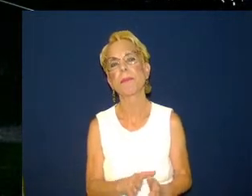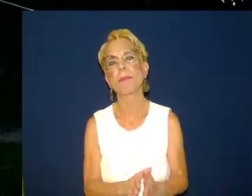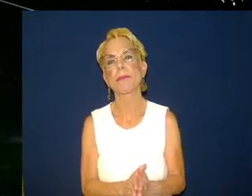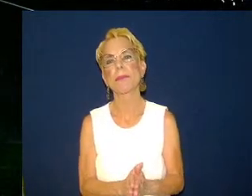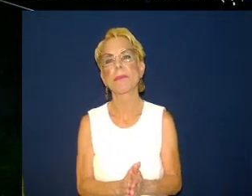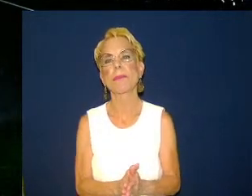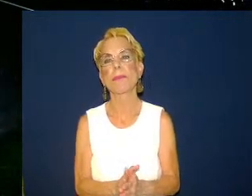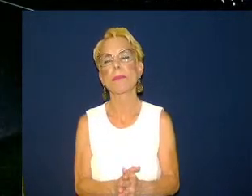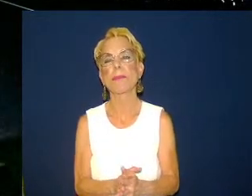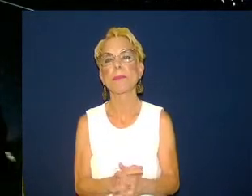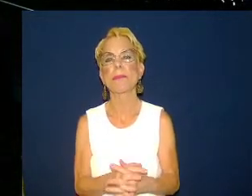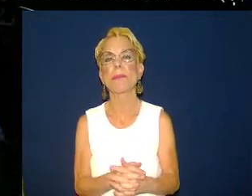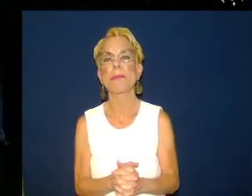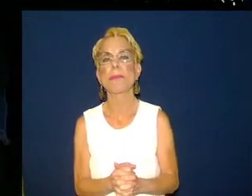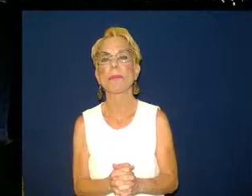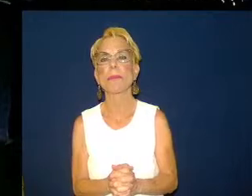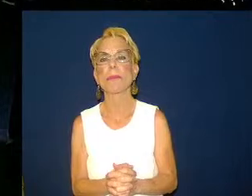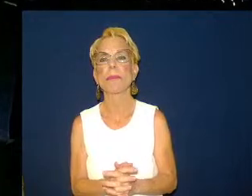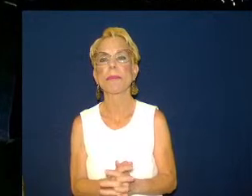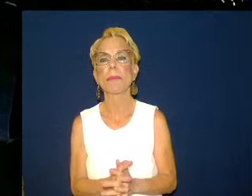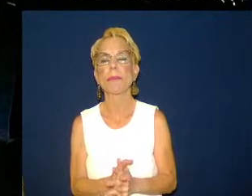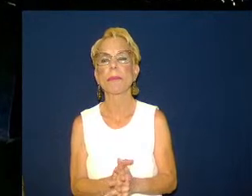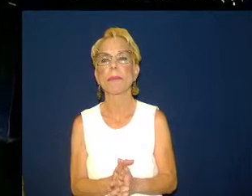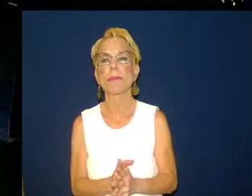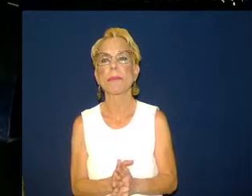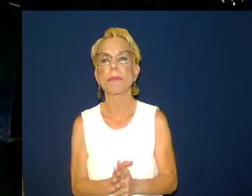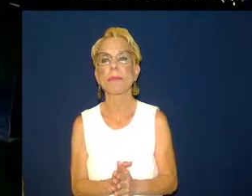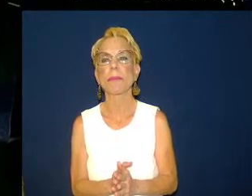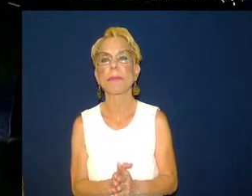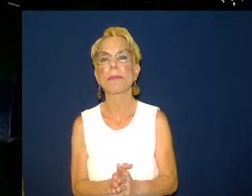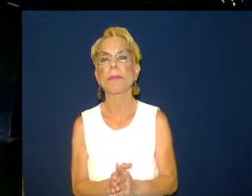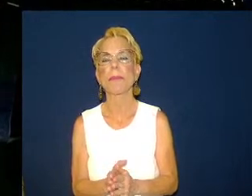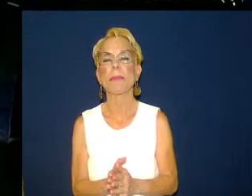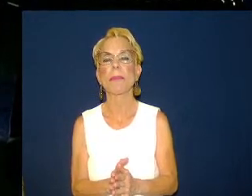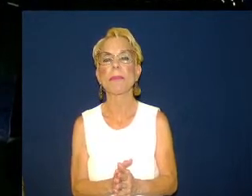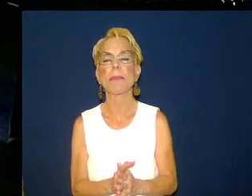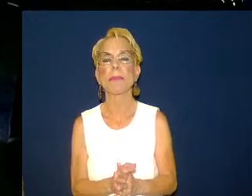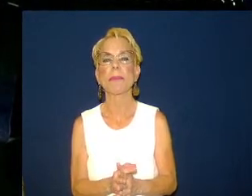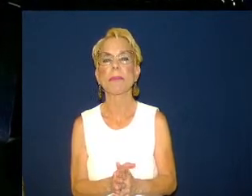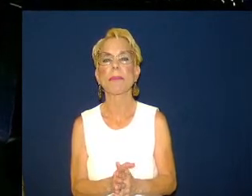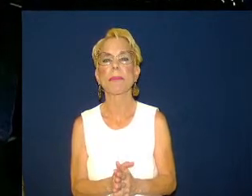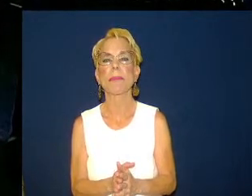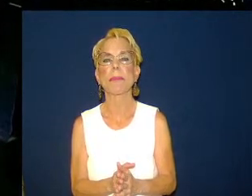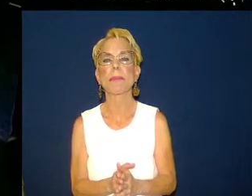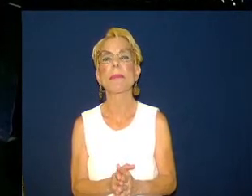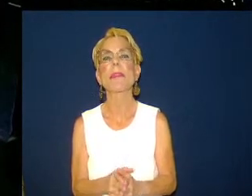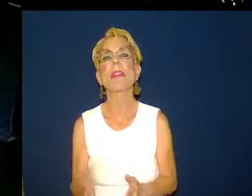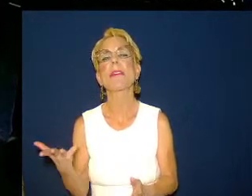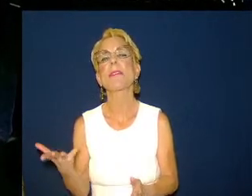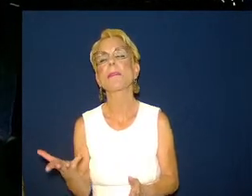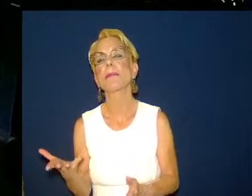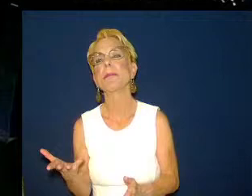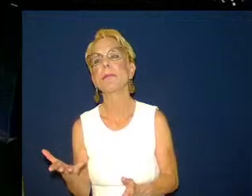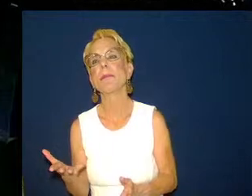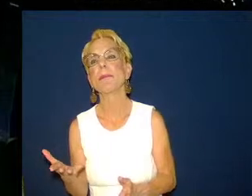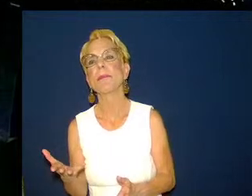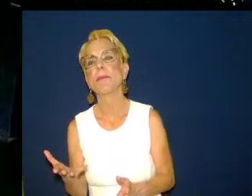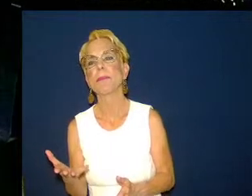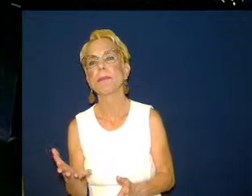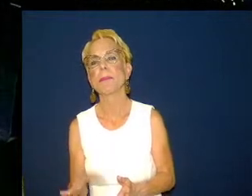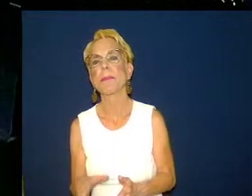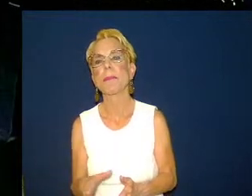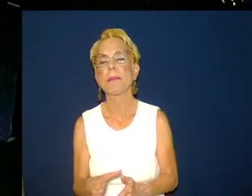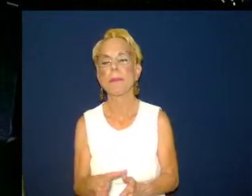We've got one room over here filled up with all of the toys that a young boy could ever want. Let's put the pessimist in